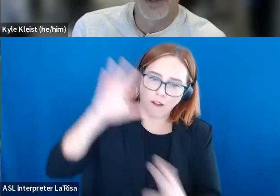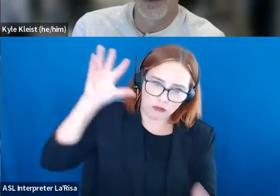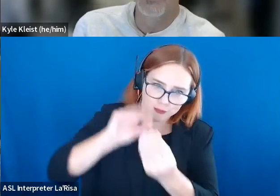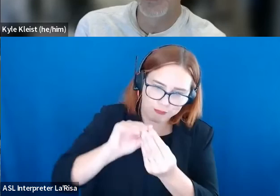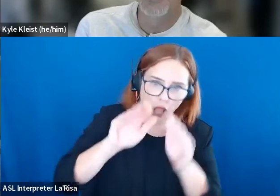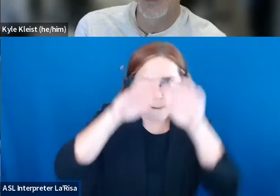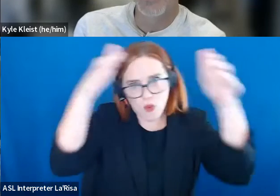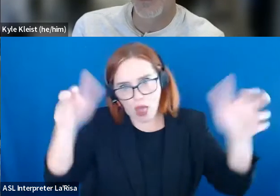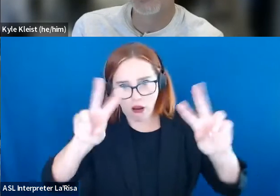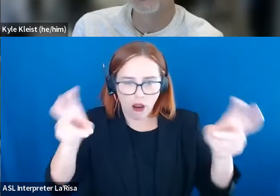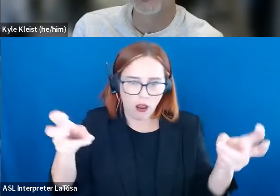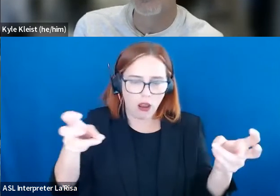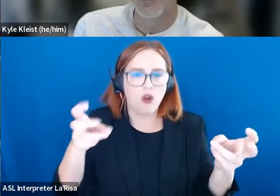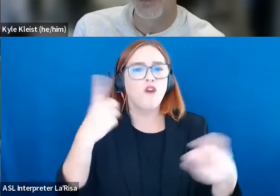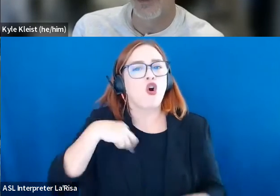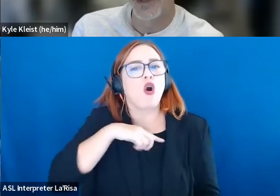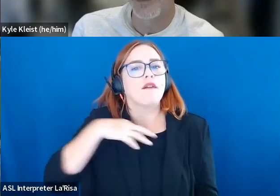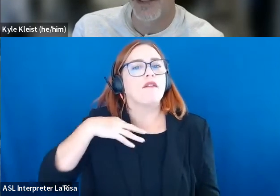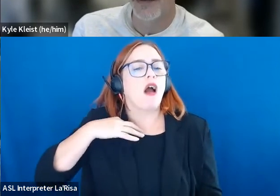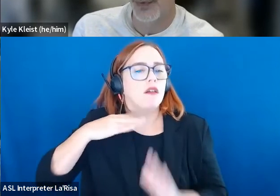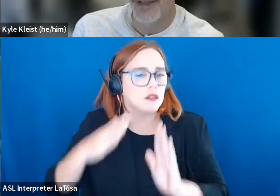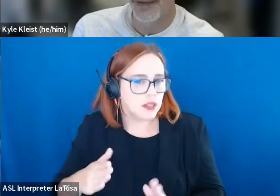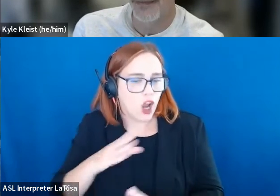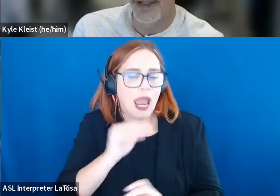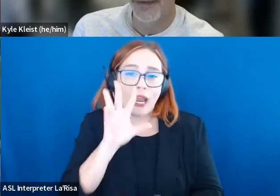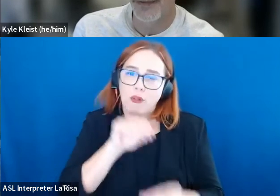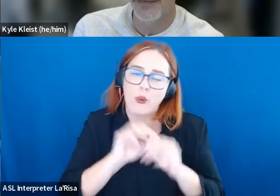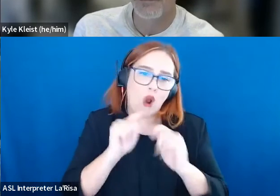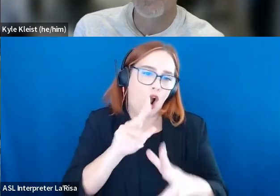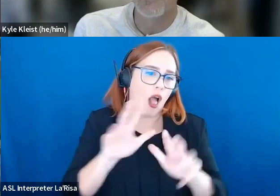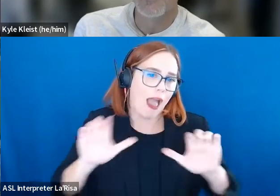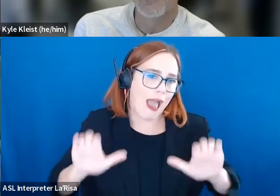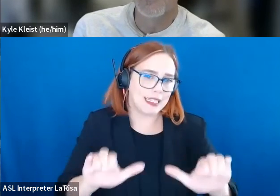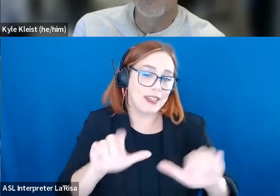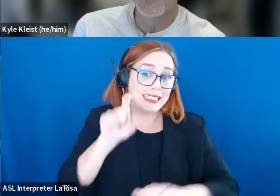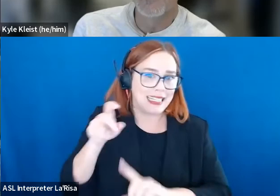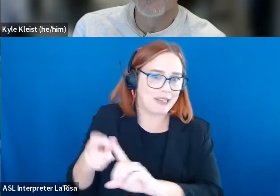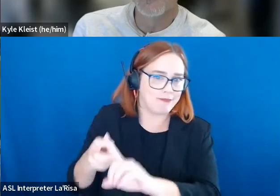volunteers. And that includes all of our activities that we might use volunteers.